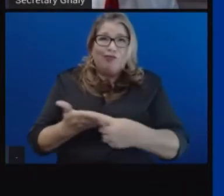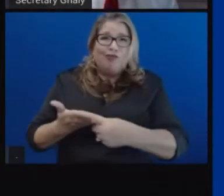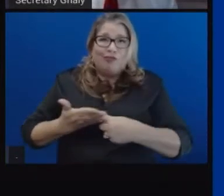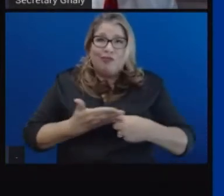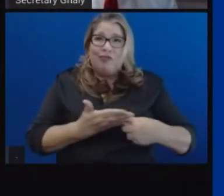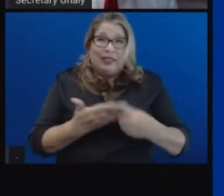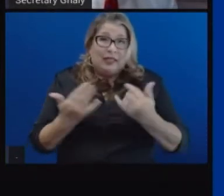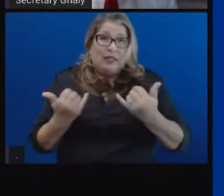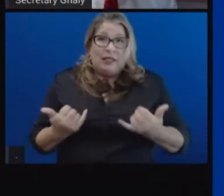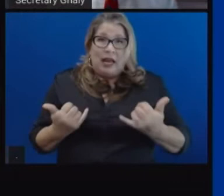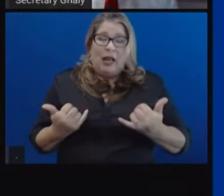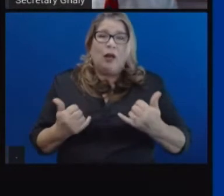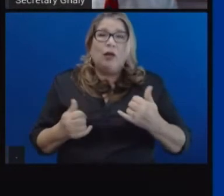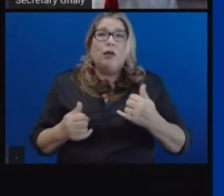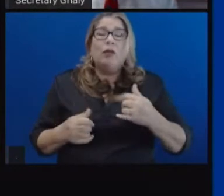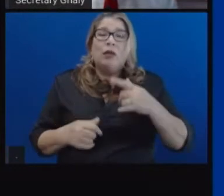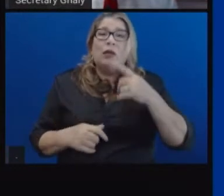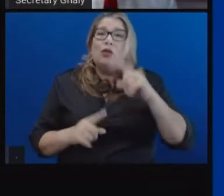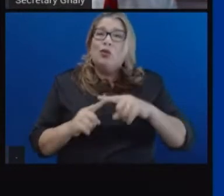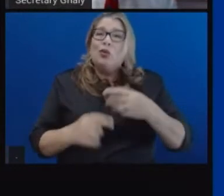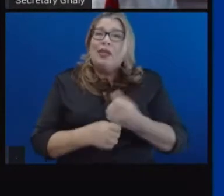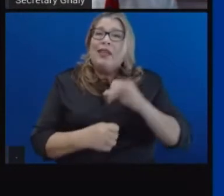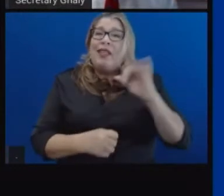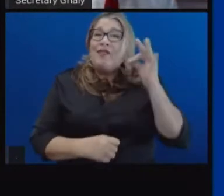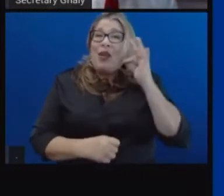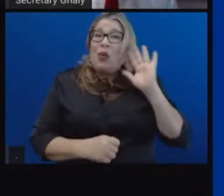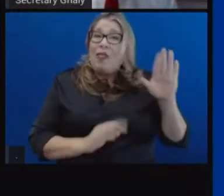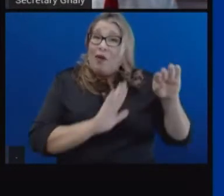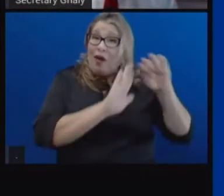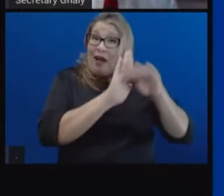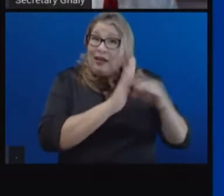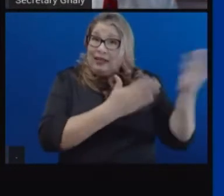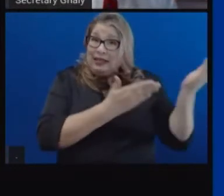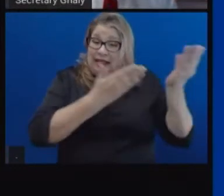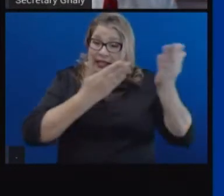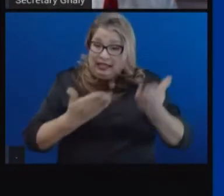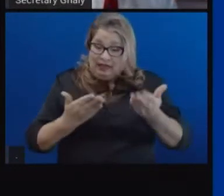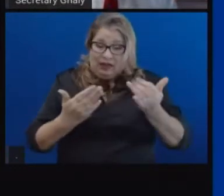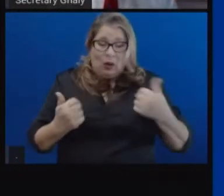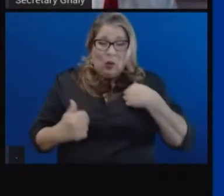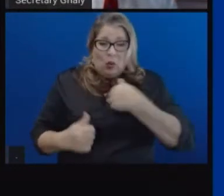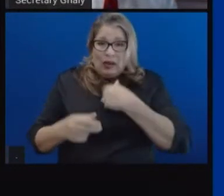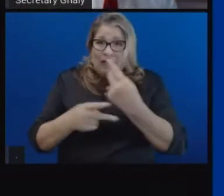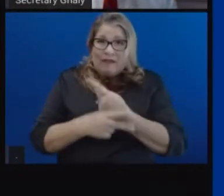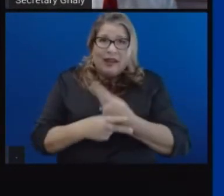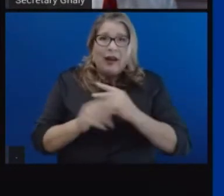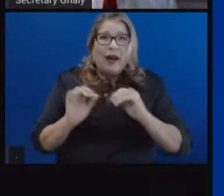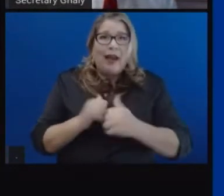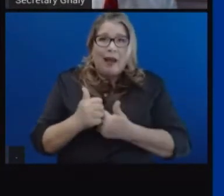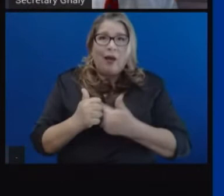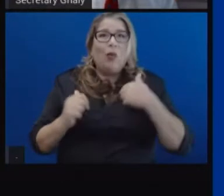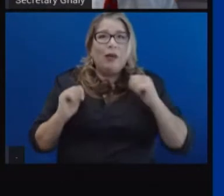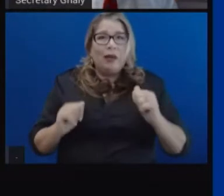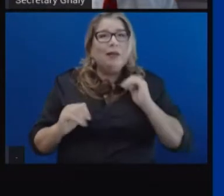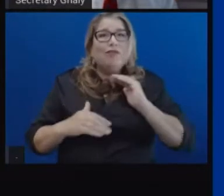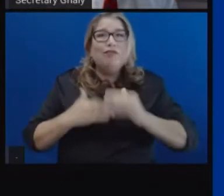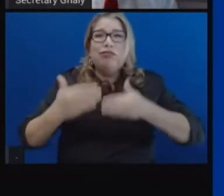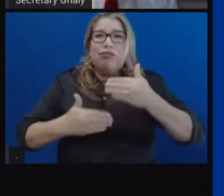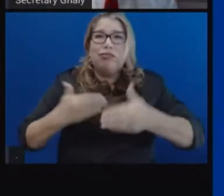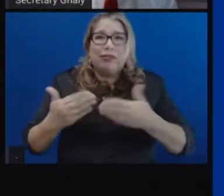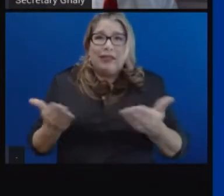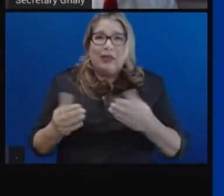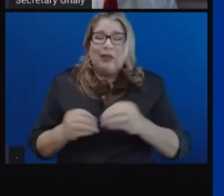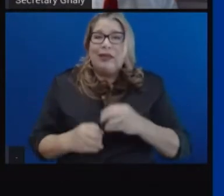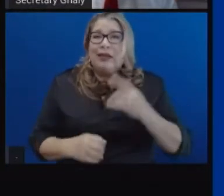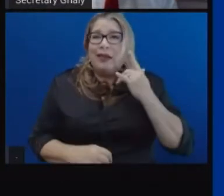that we can evaluate the new federal guidance, determine how it's going to impact what we do here in California, and with haste,